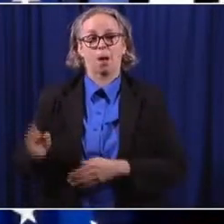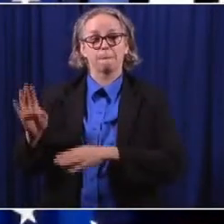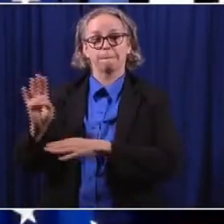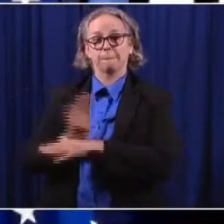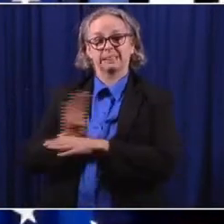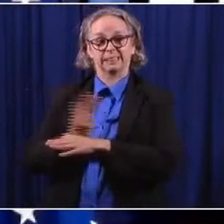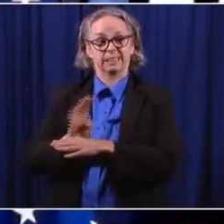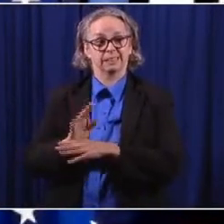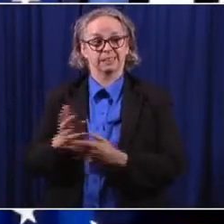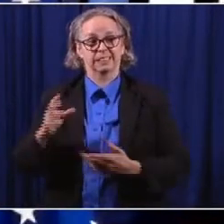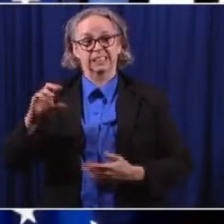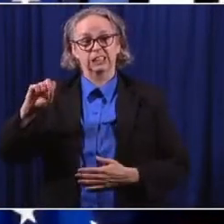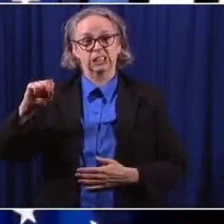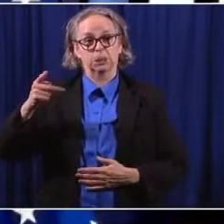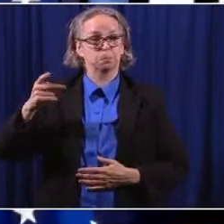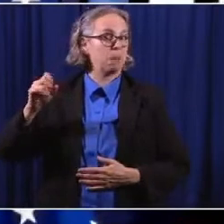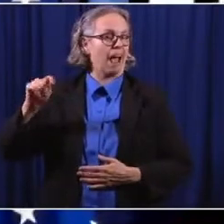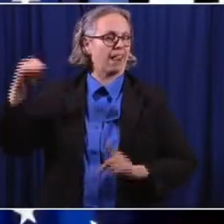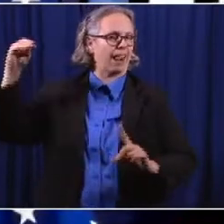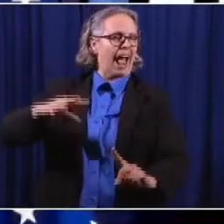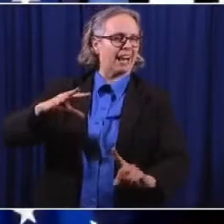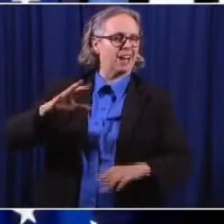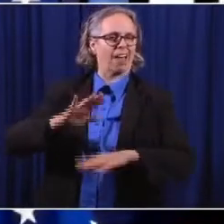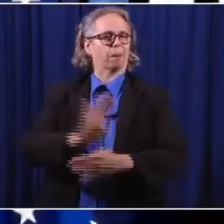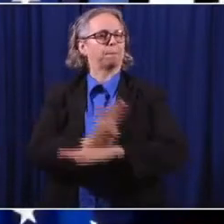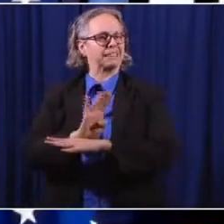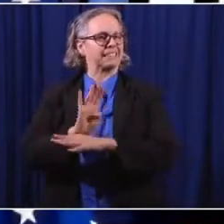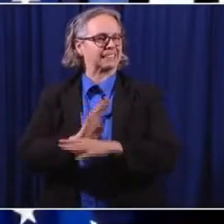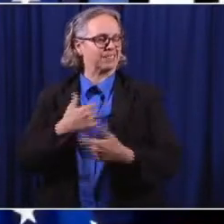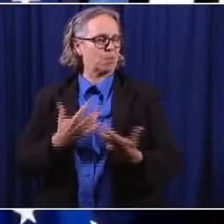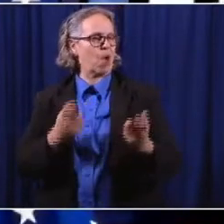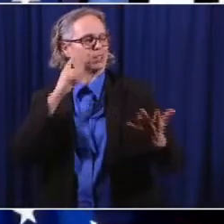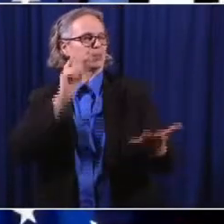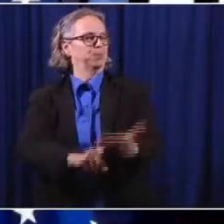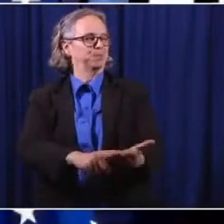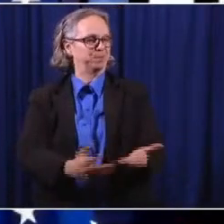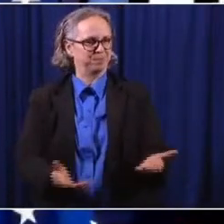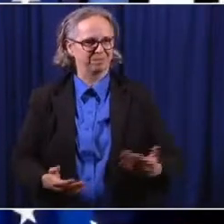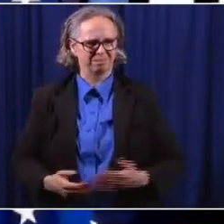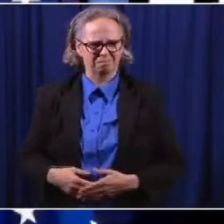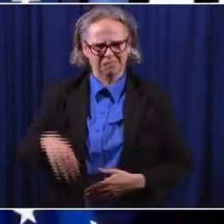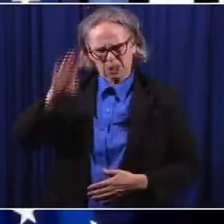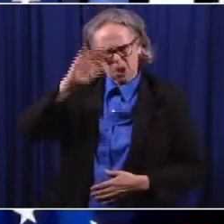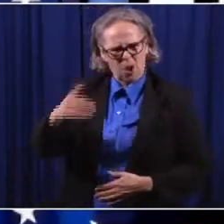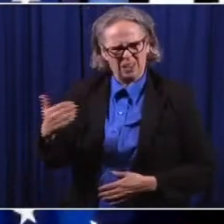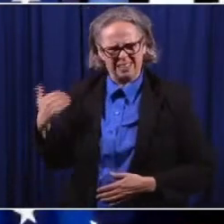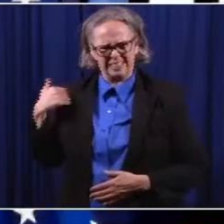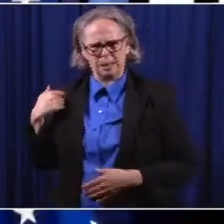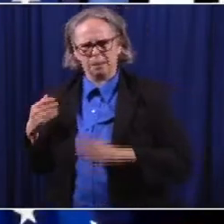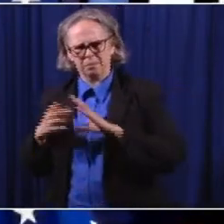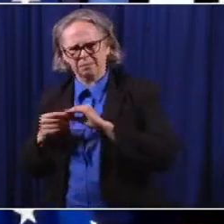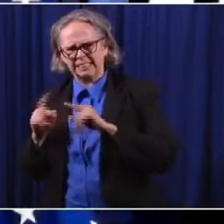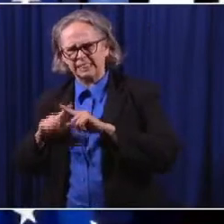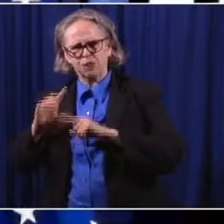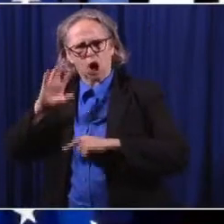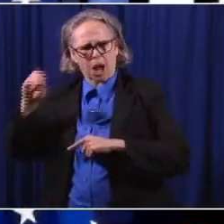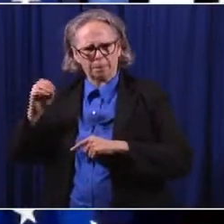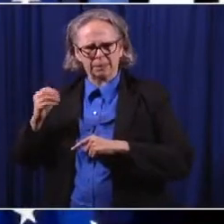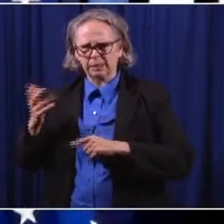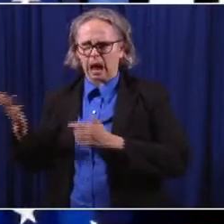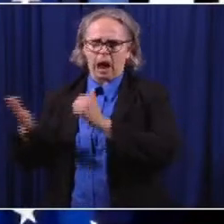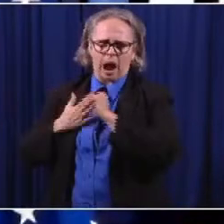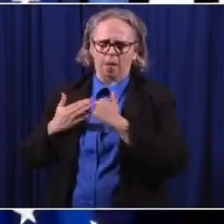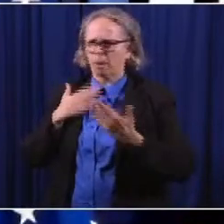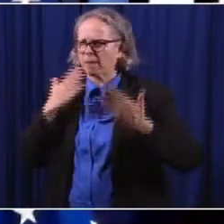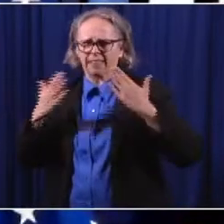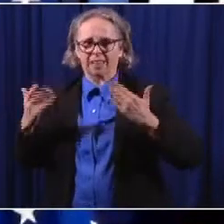the people that have chipped in along the way. I referenced Root Insurance on Tuesday. I would like to talk about a